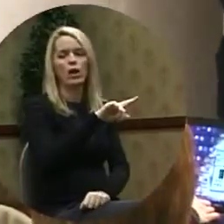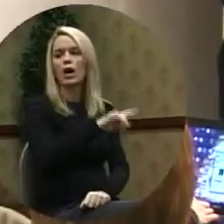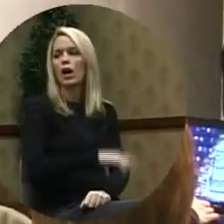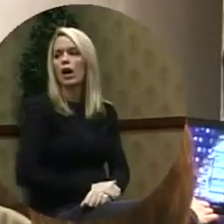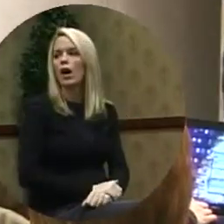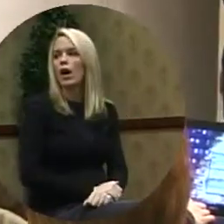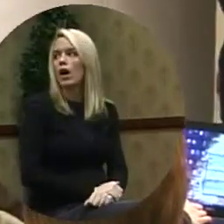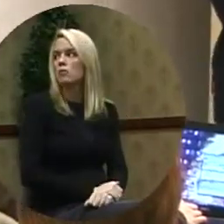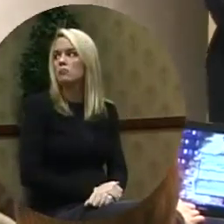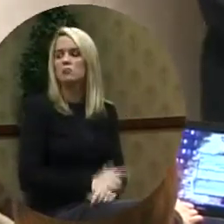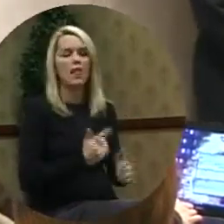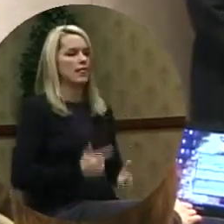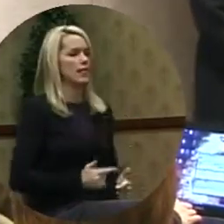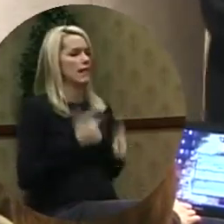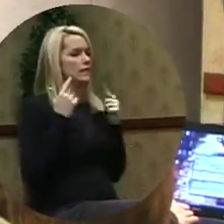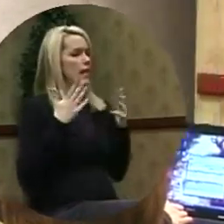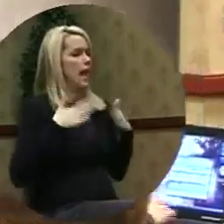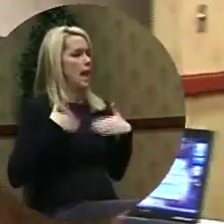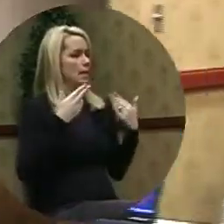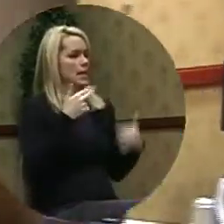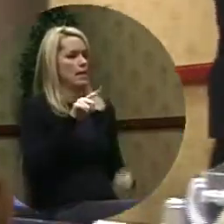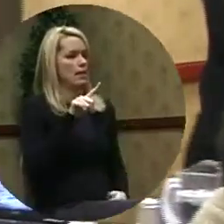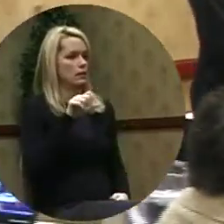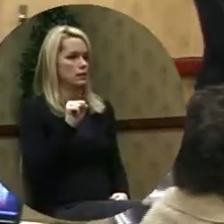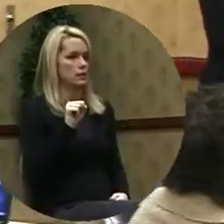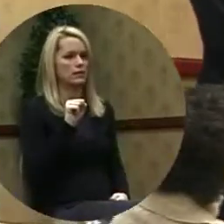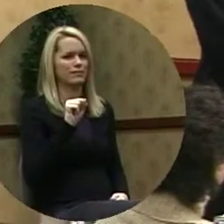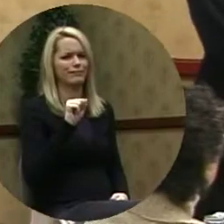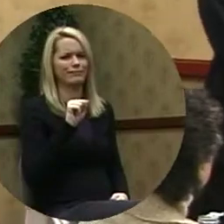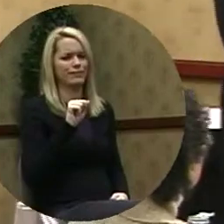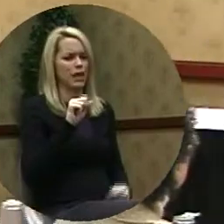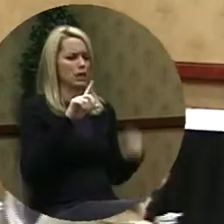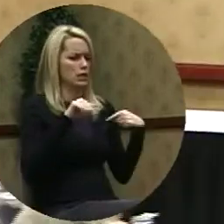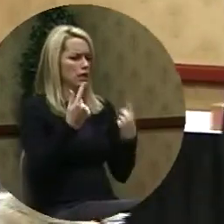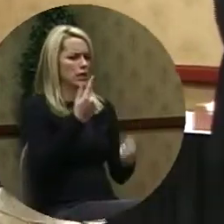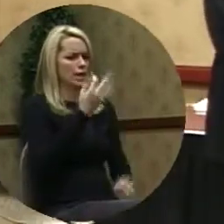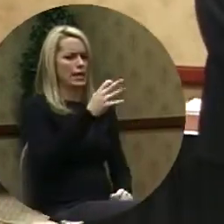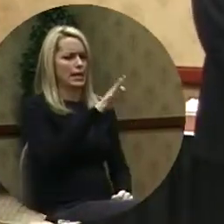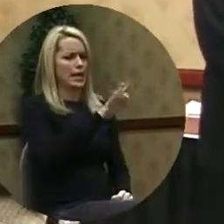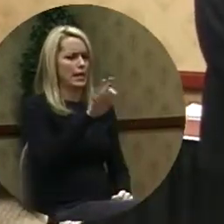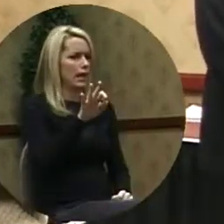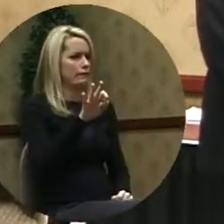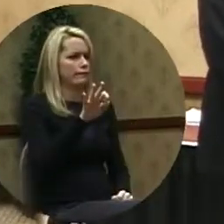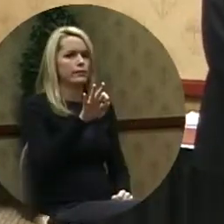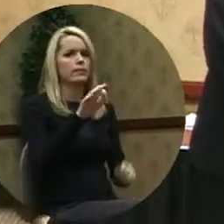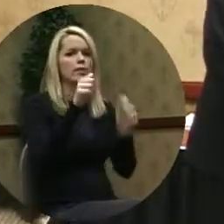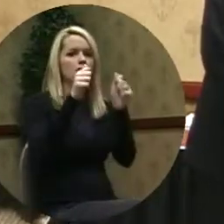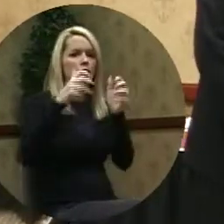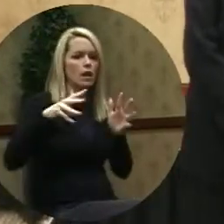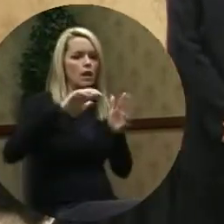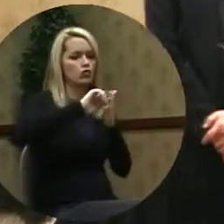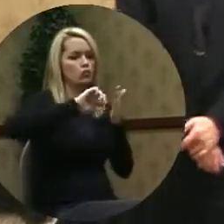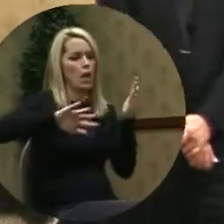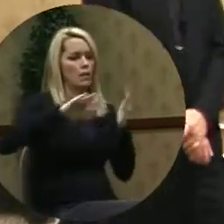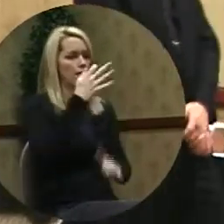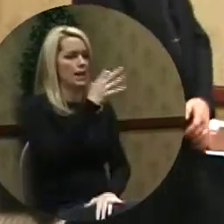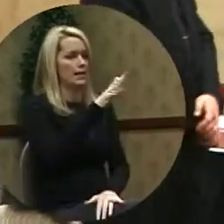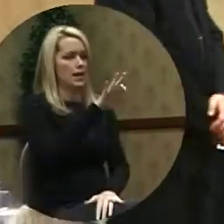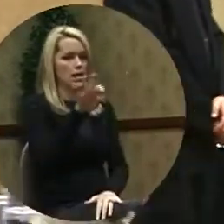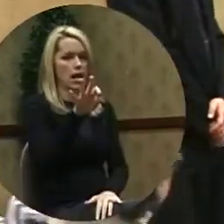Resided at Happy Hills Residential Facility since 1999. I would drop the since 1999. I reside at Happy Hills, a residential